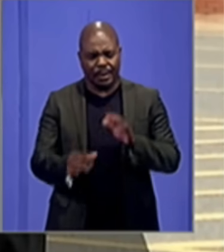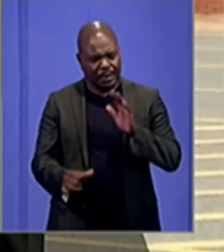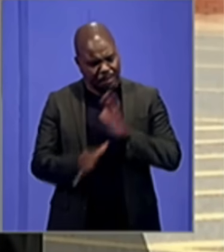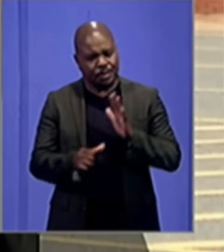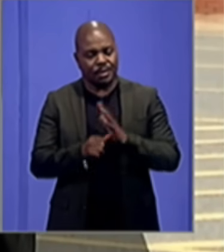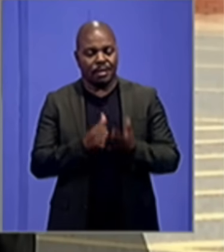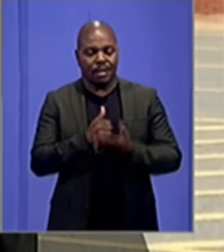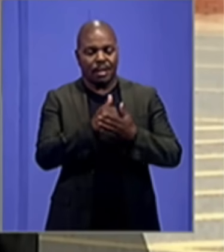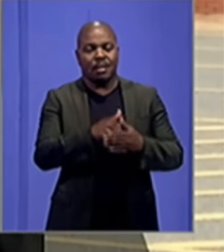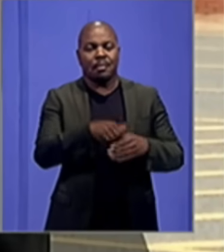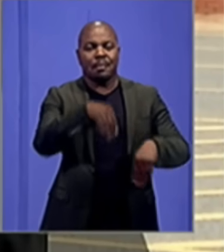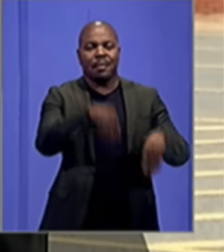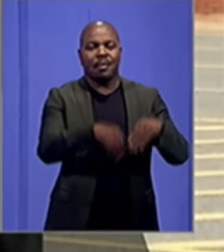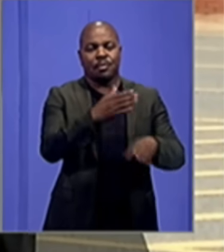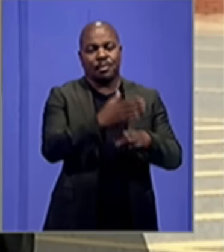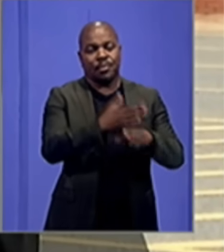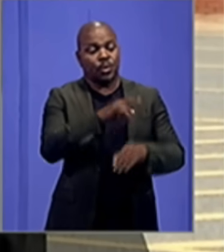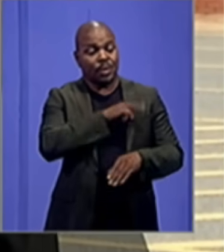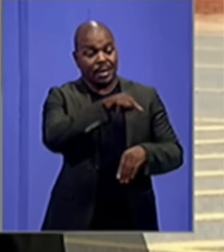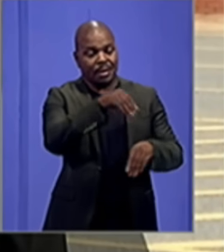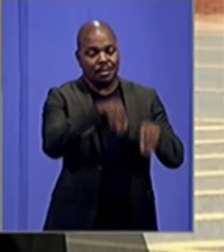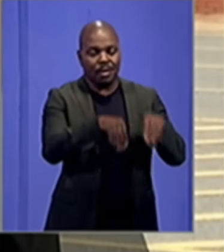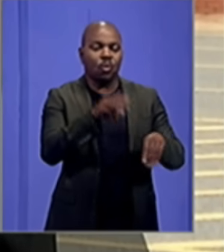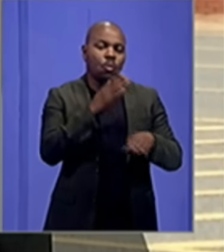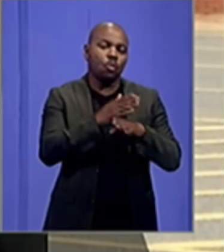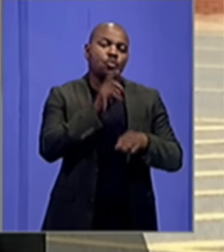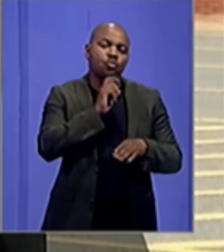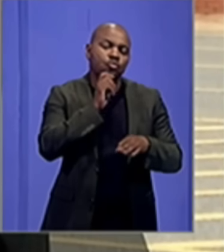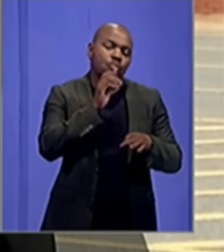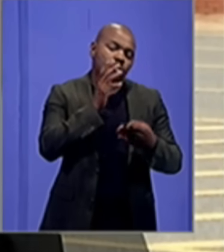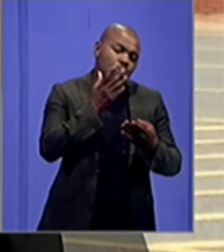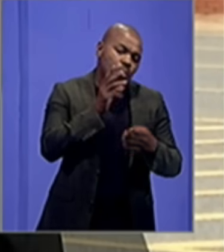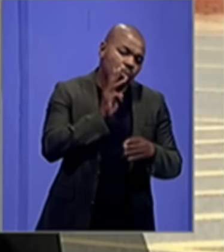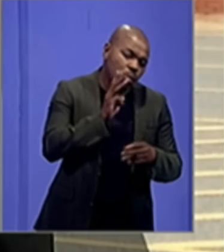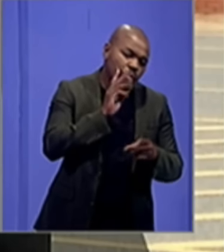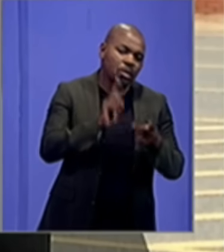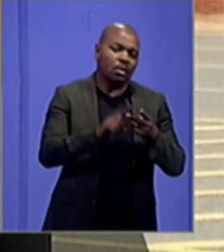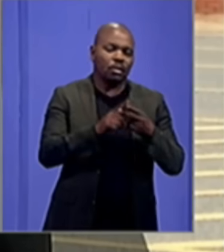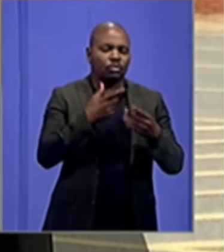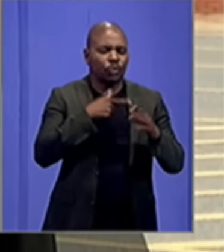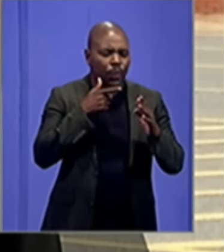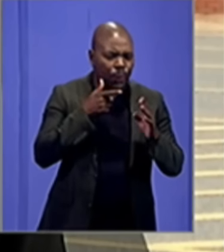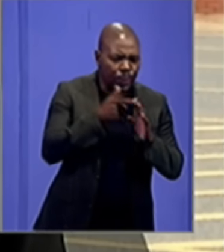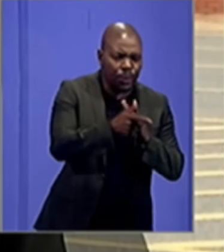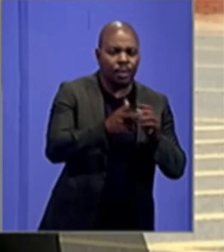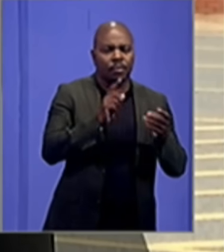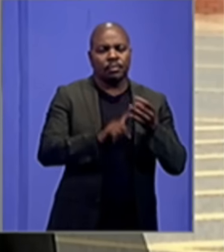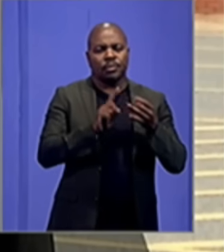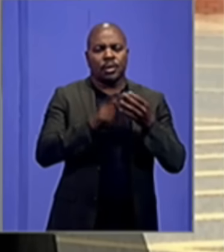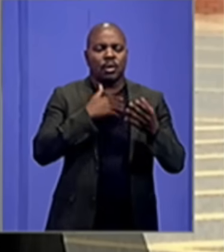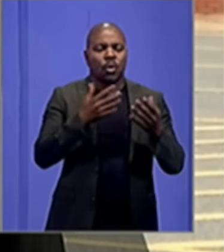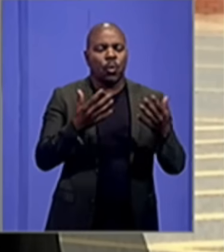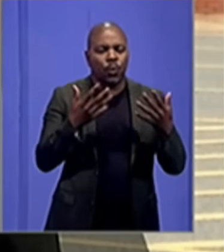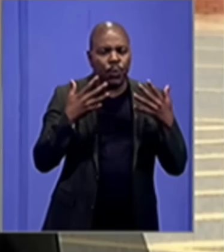production ko di mining, because di mine di berekisa metsi for mineral separation, di berekisa metsi for drilling, di berekisa metsi for cooling,